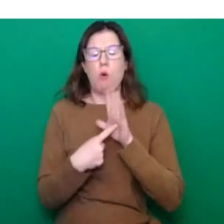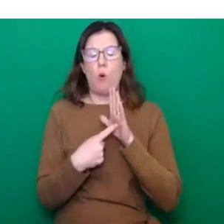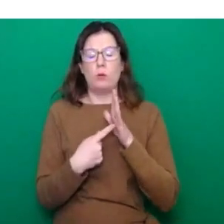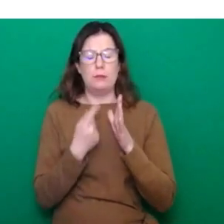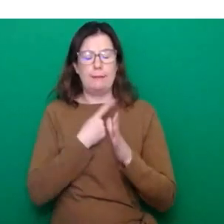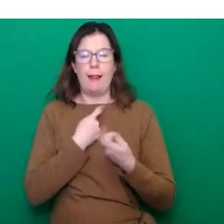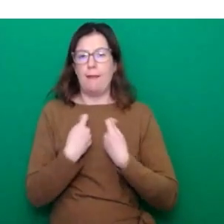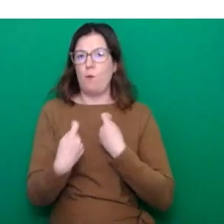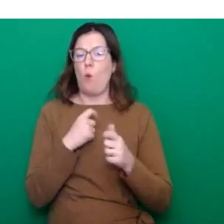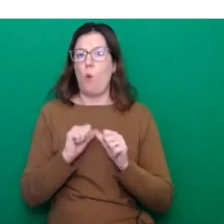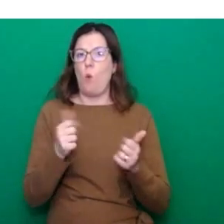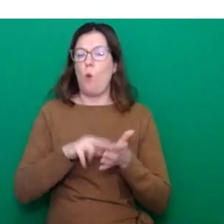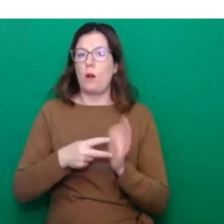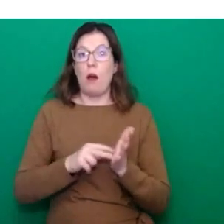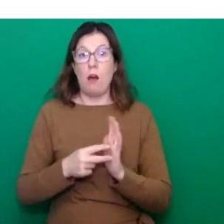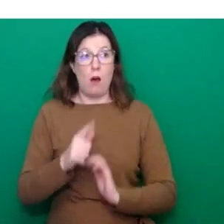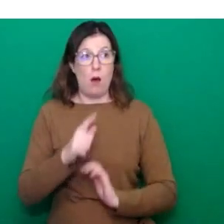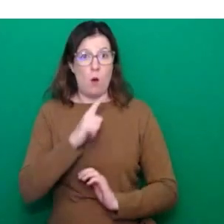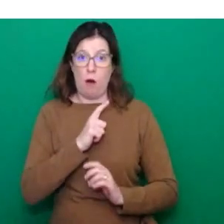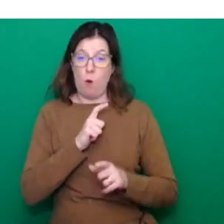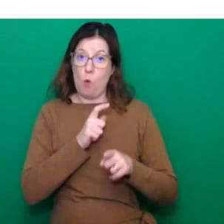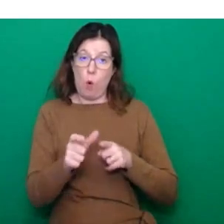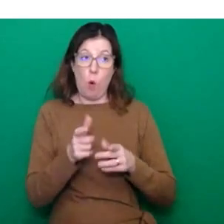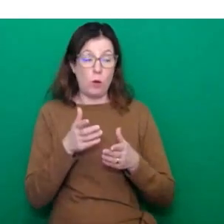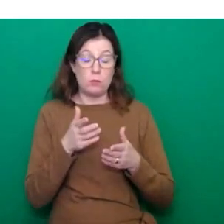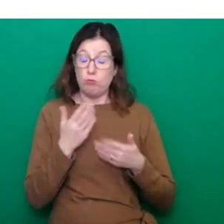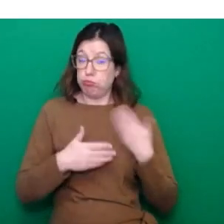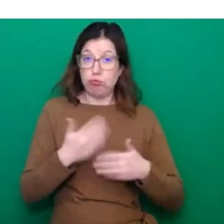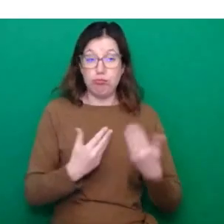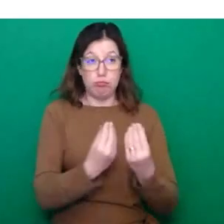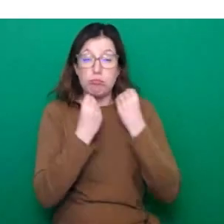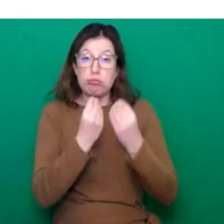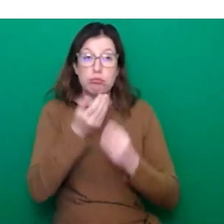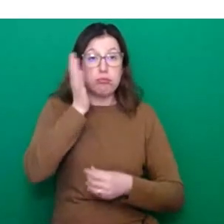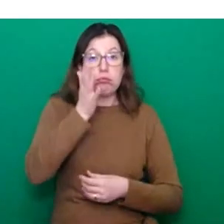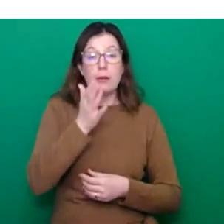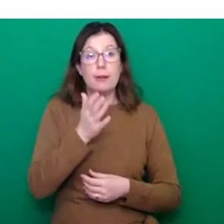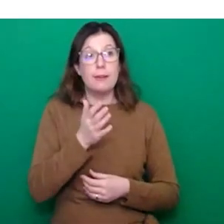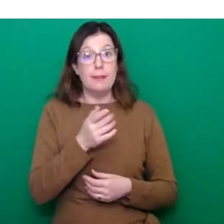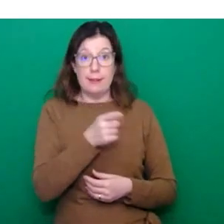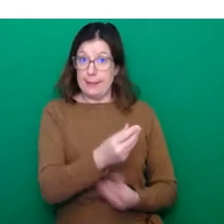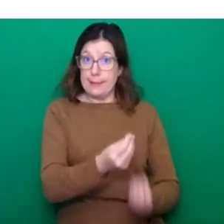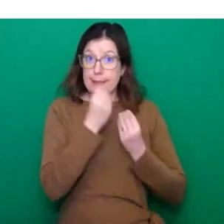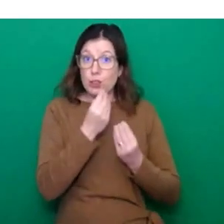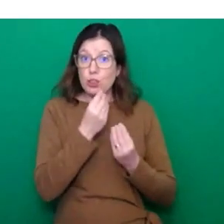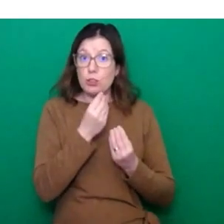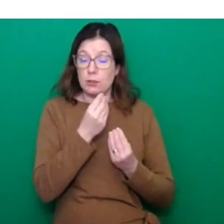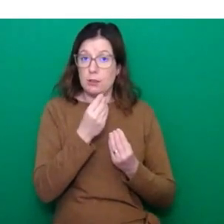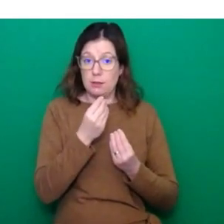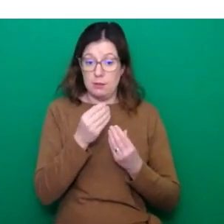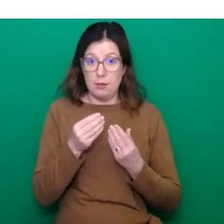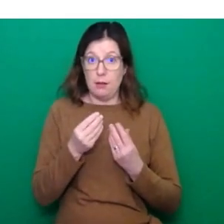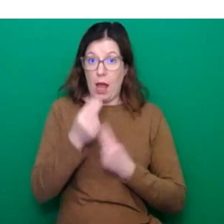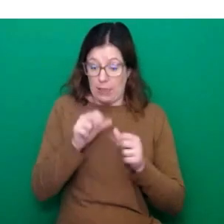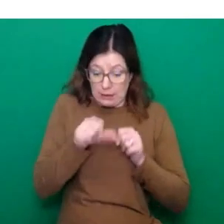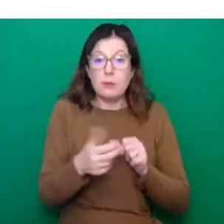in video, that it's quite rigorous, quite thorough. So they will be they'll teach you something and that will have an assessment pretty much straight